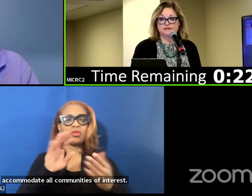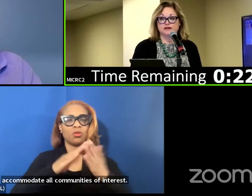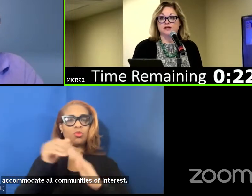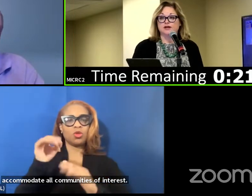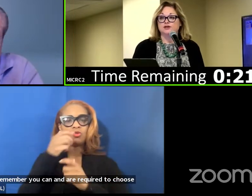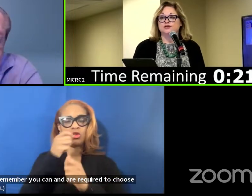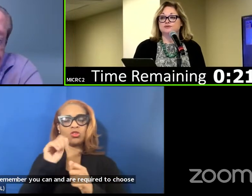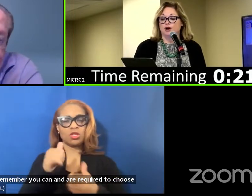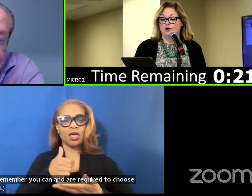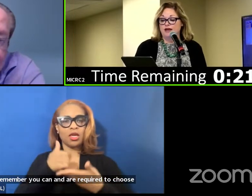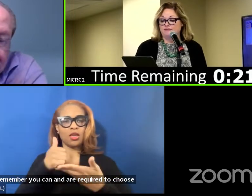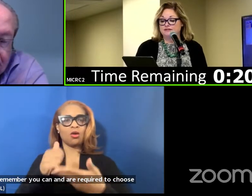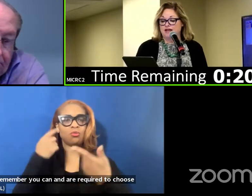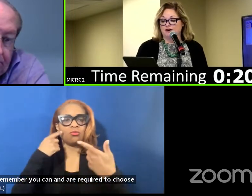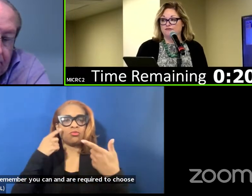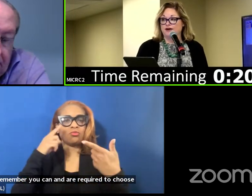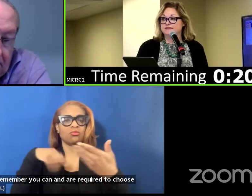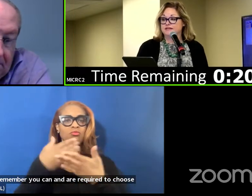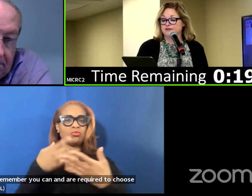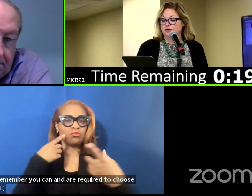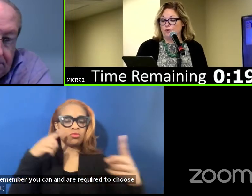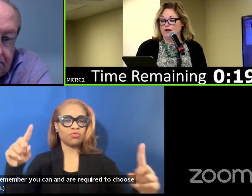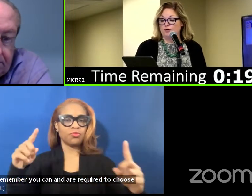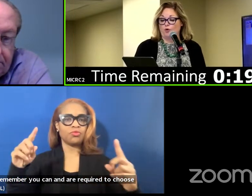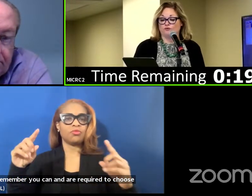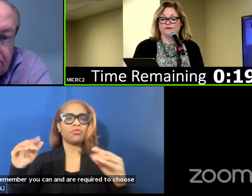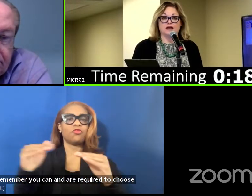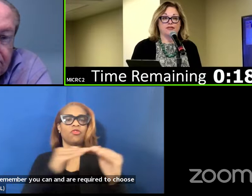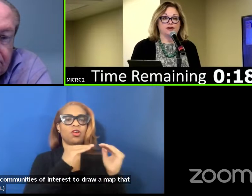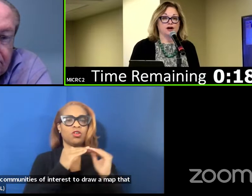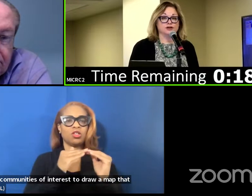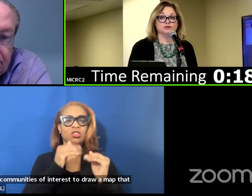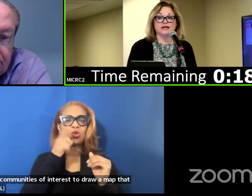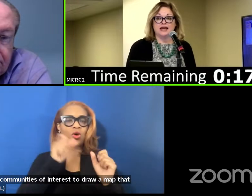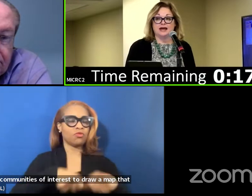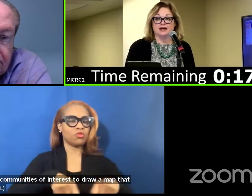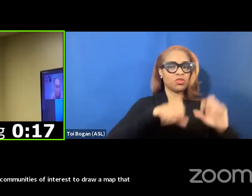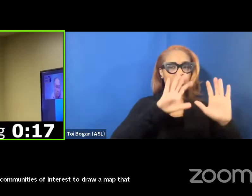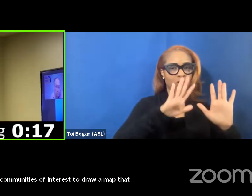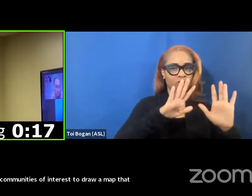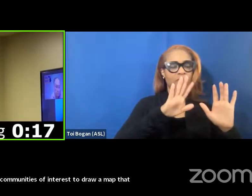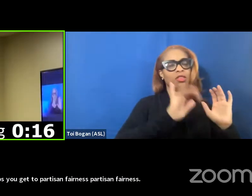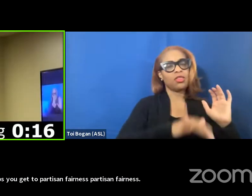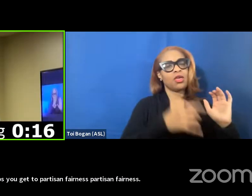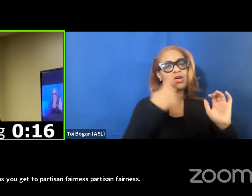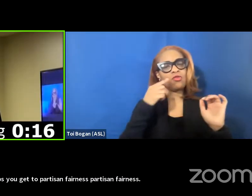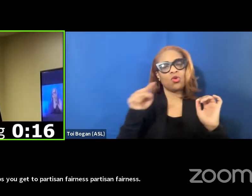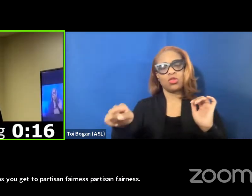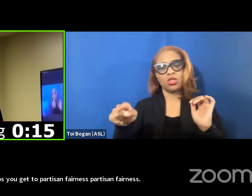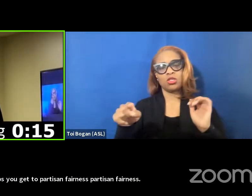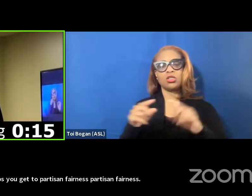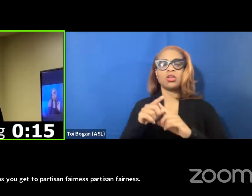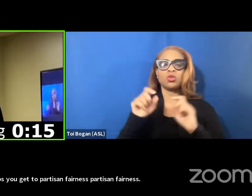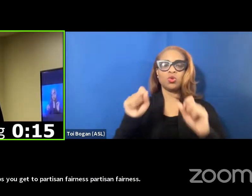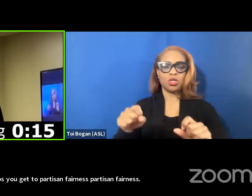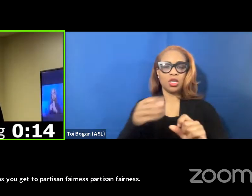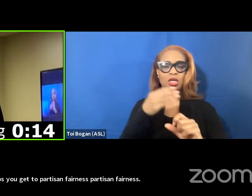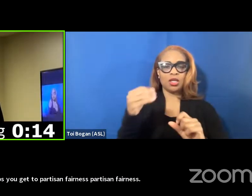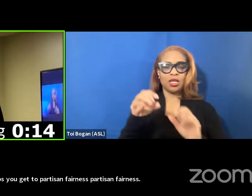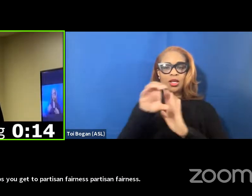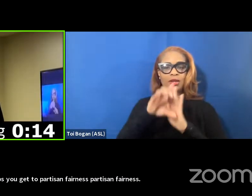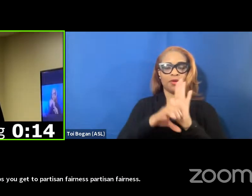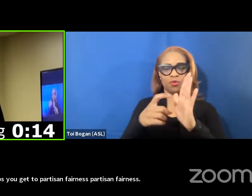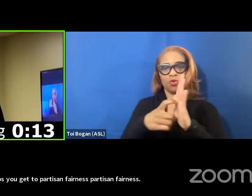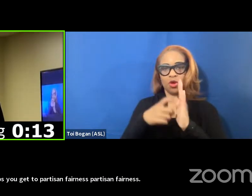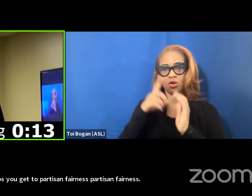fairness you don't have to sacrifice either one or for the other you can and are constitutionally required to do